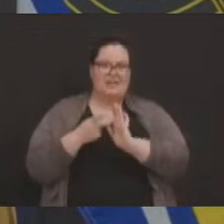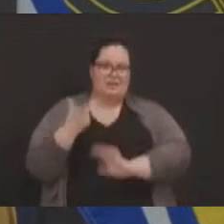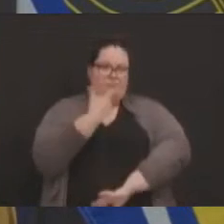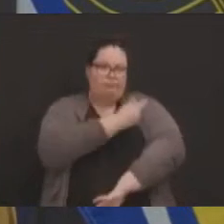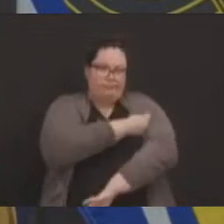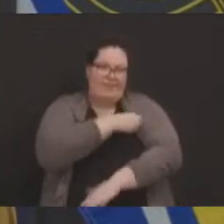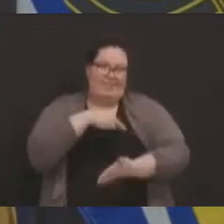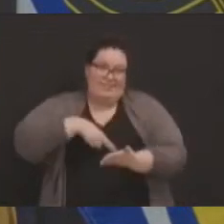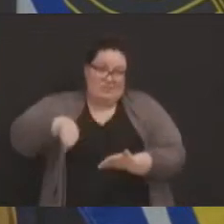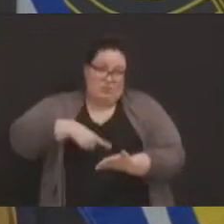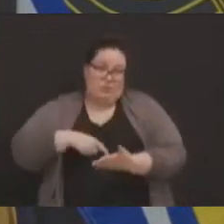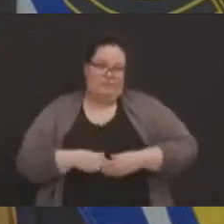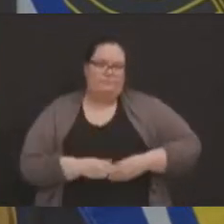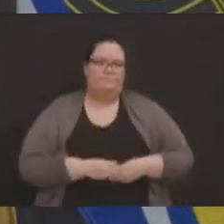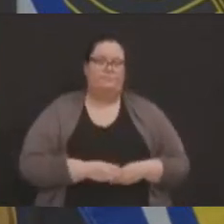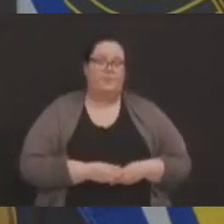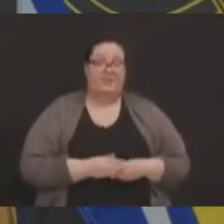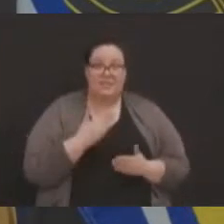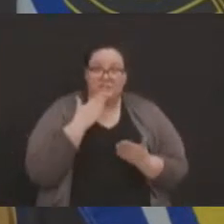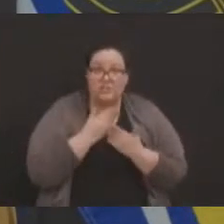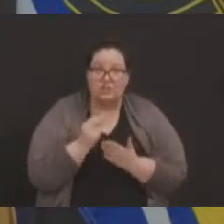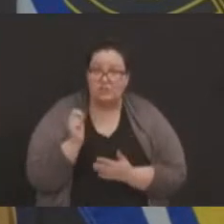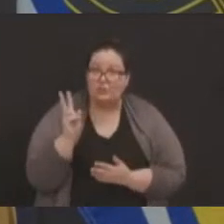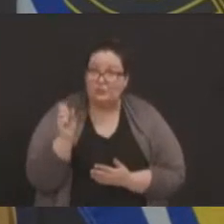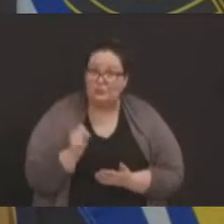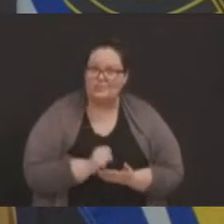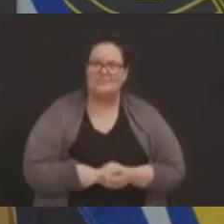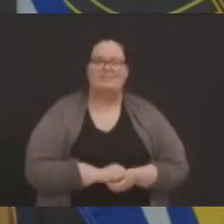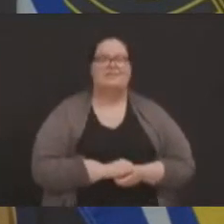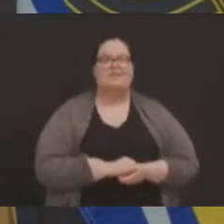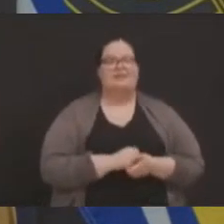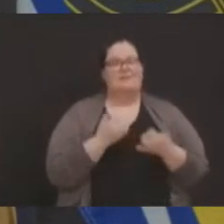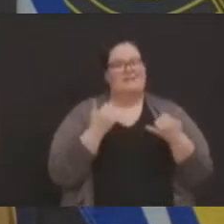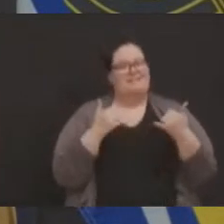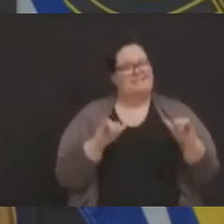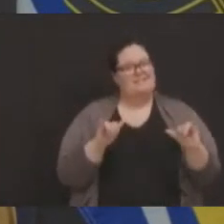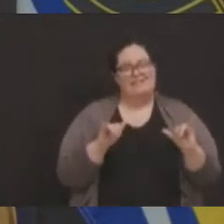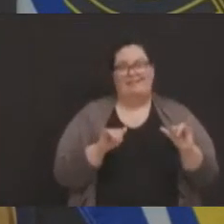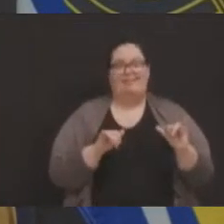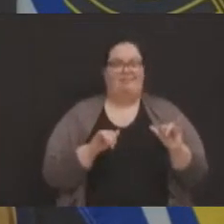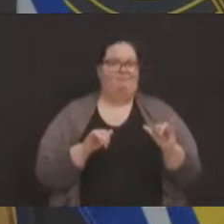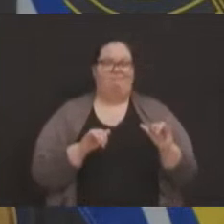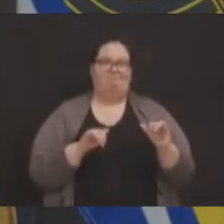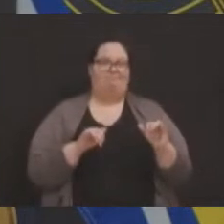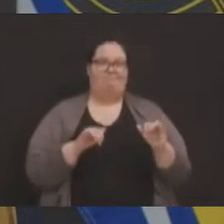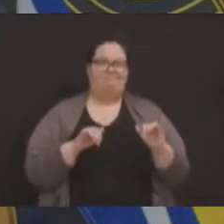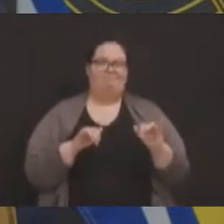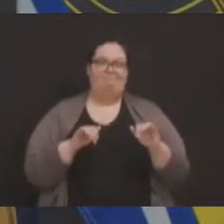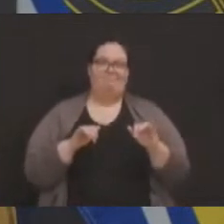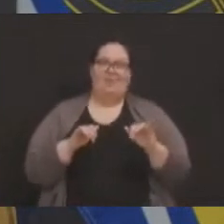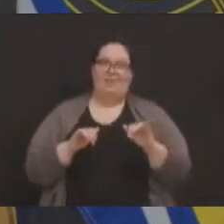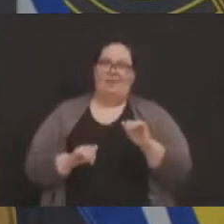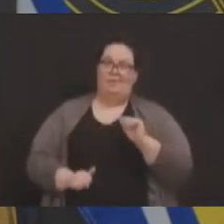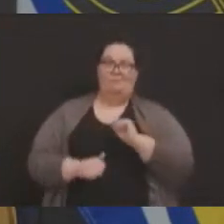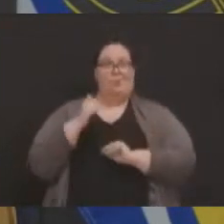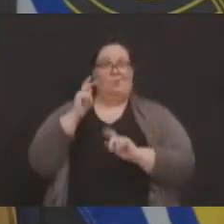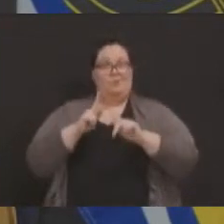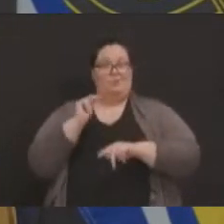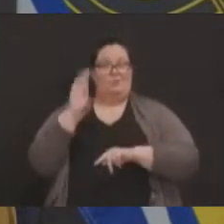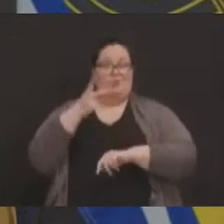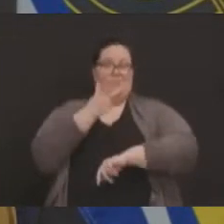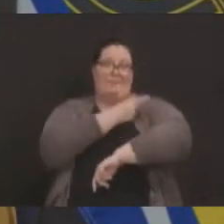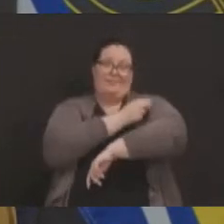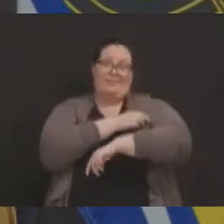tunnel. It continues to not be a matter of our ability to vaccinate, but that we do not have the vaccine in